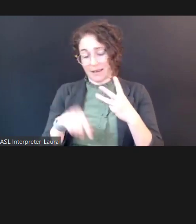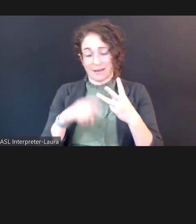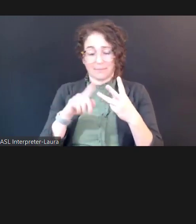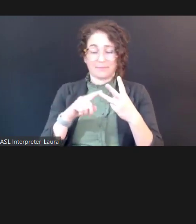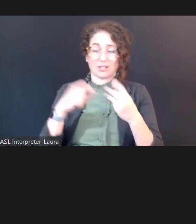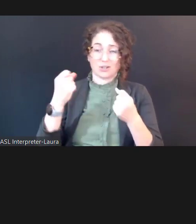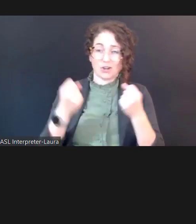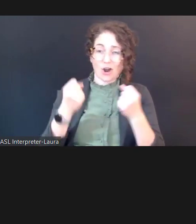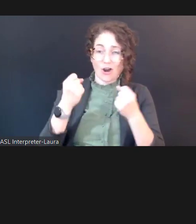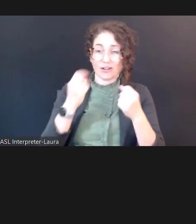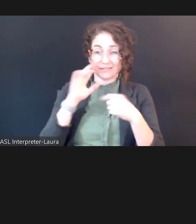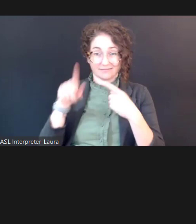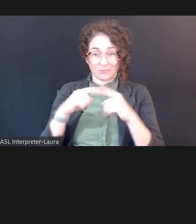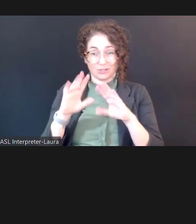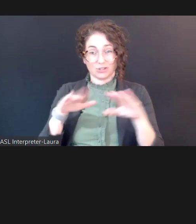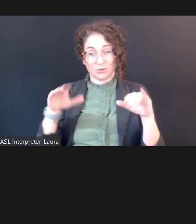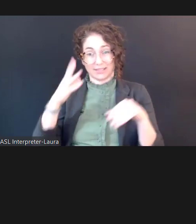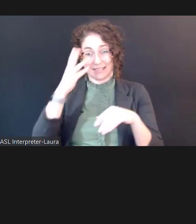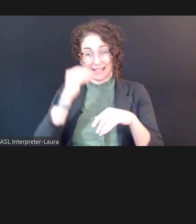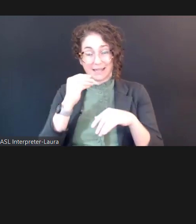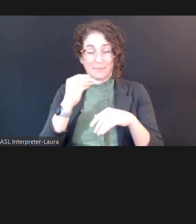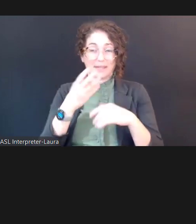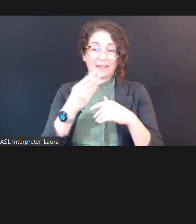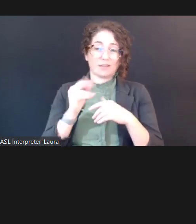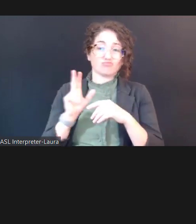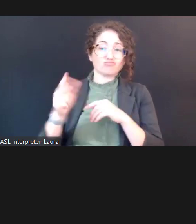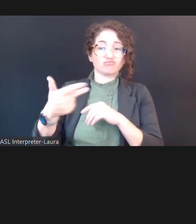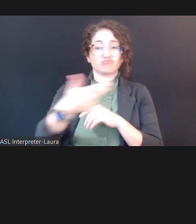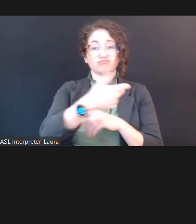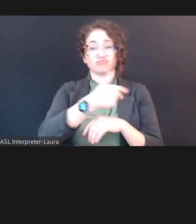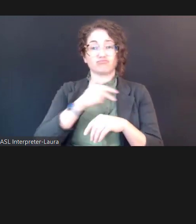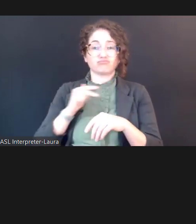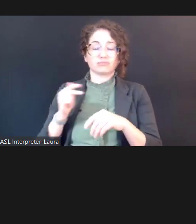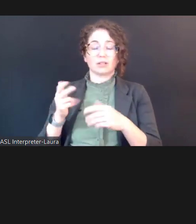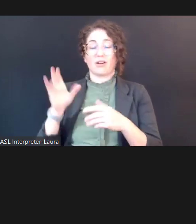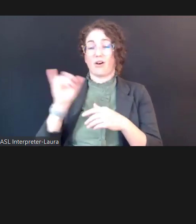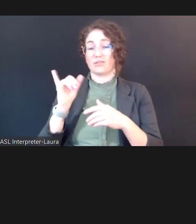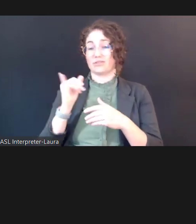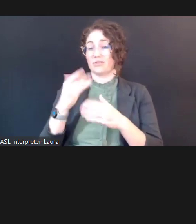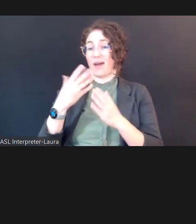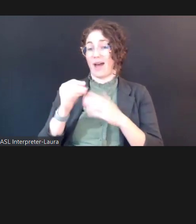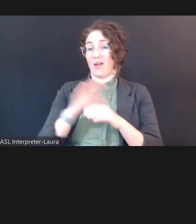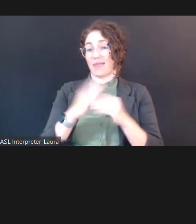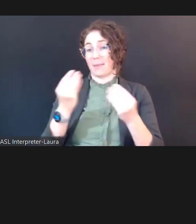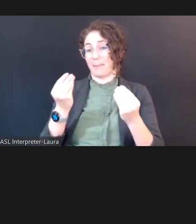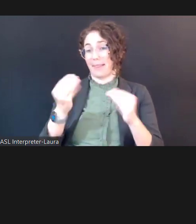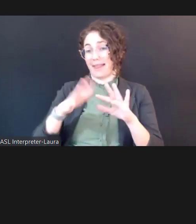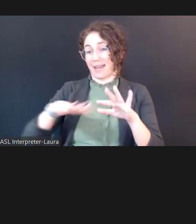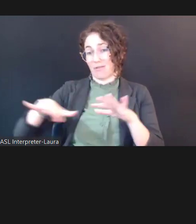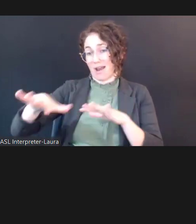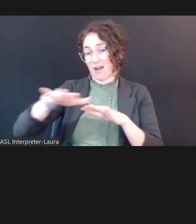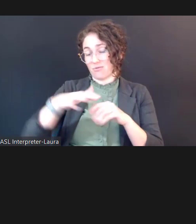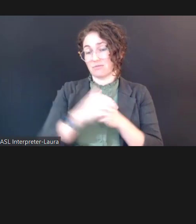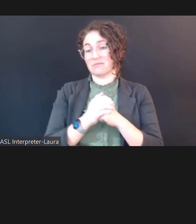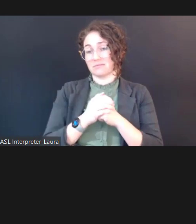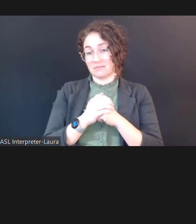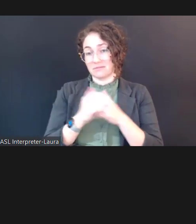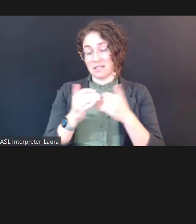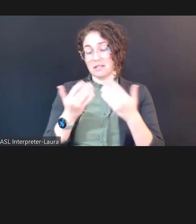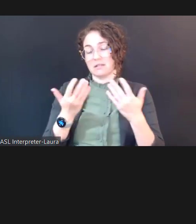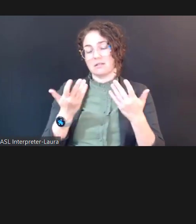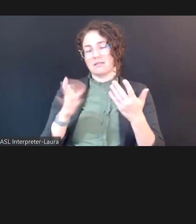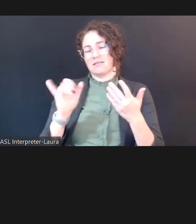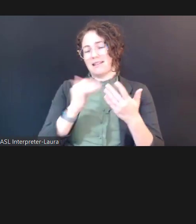in cars while children are sleeping and going around the block, and we've screened out on the playground. And the same things we